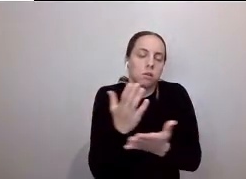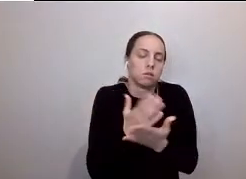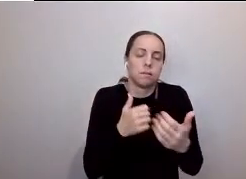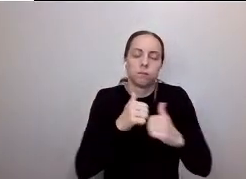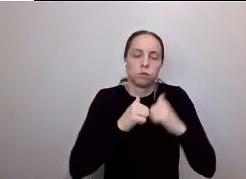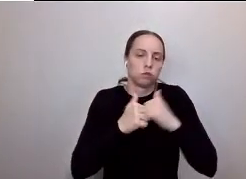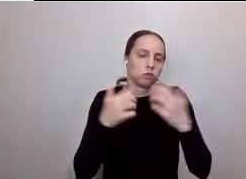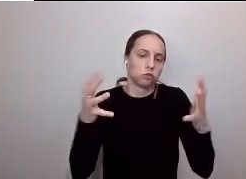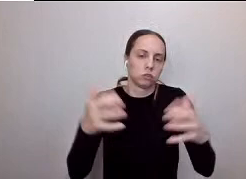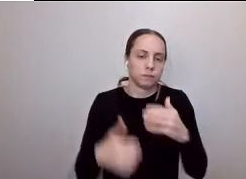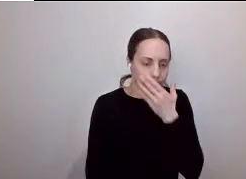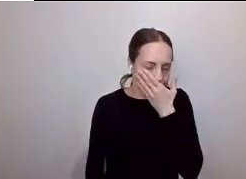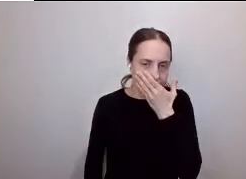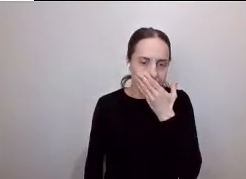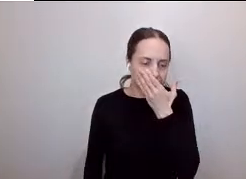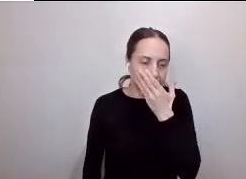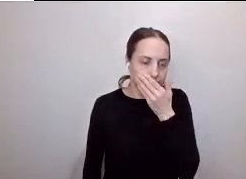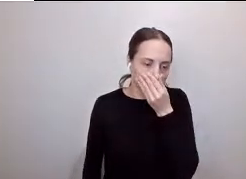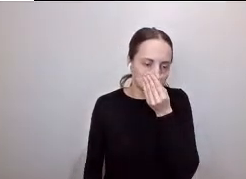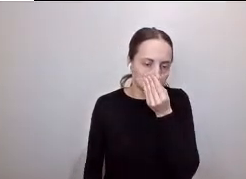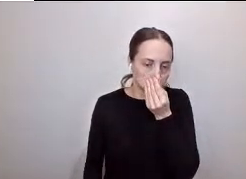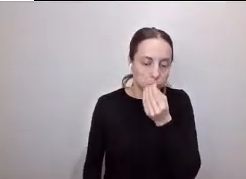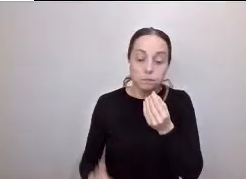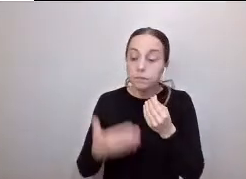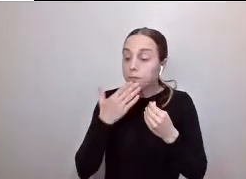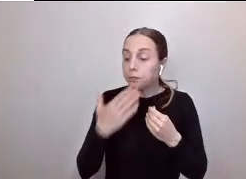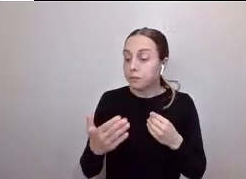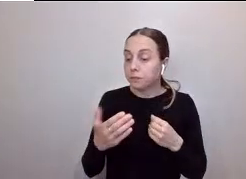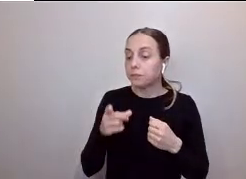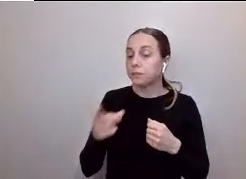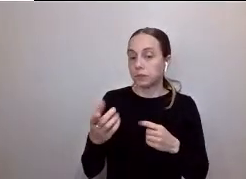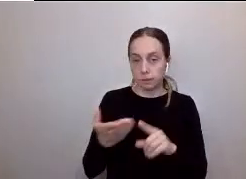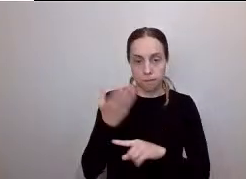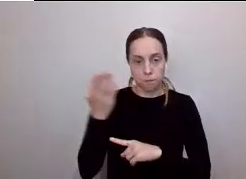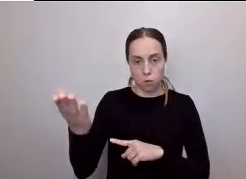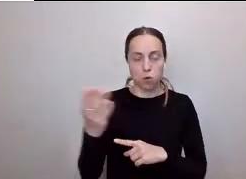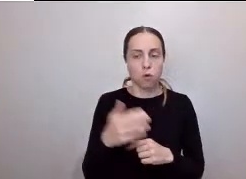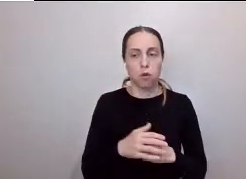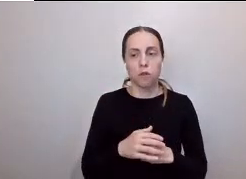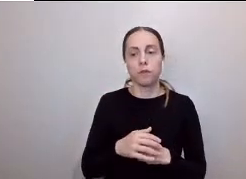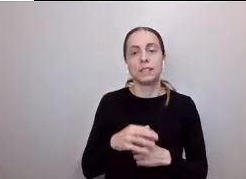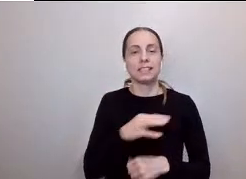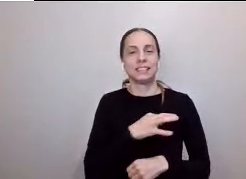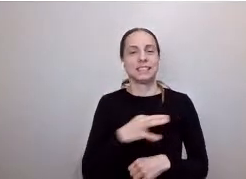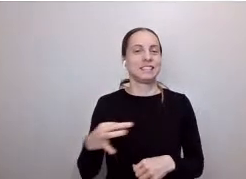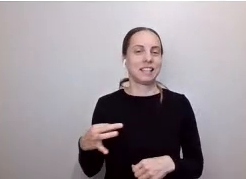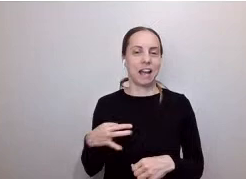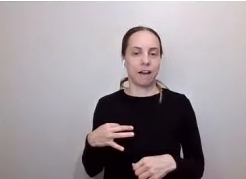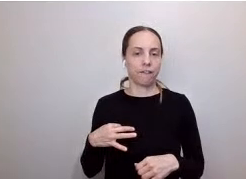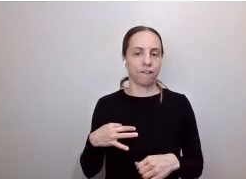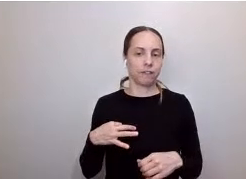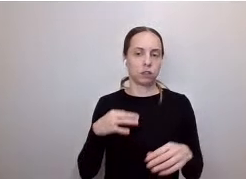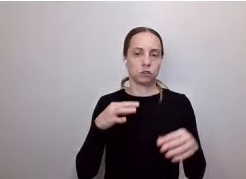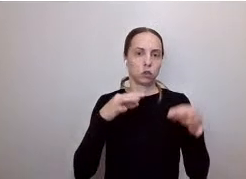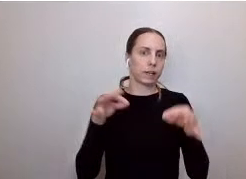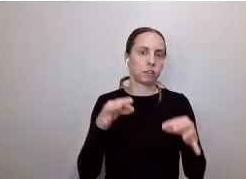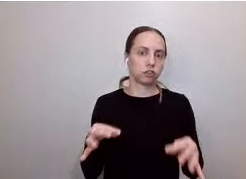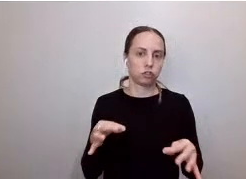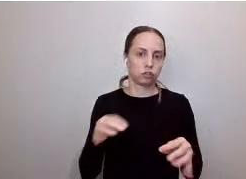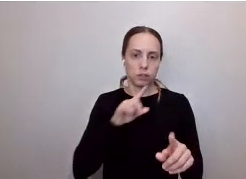Thank you. Councilmember Fletcher has moved this motion, which is a staff direction. Is there any discussion?